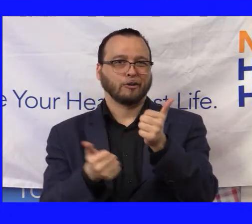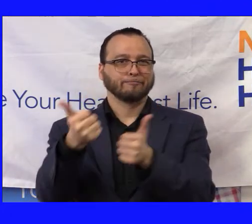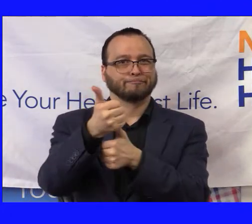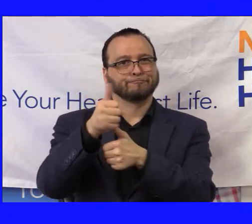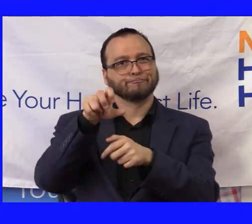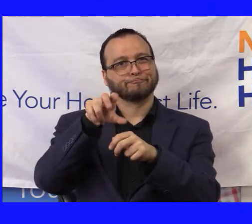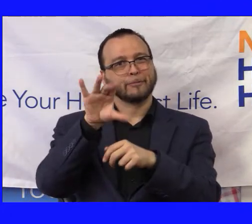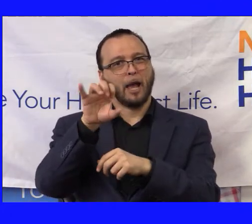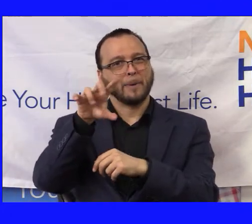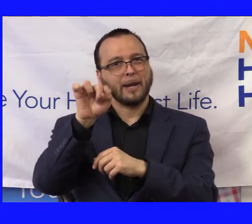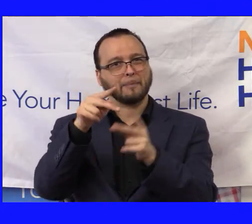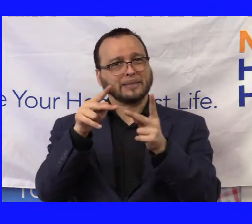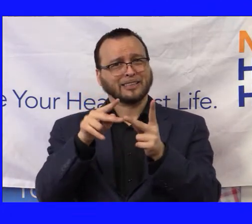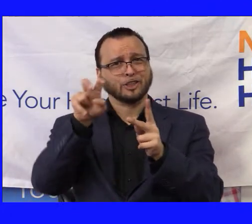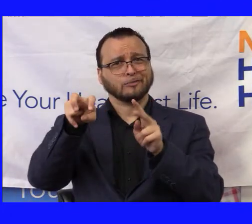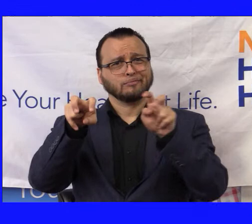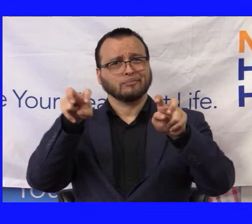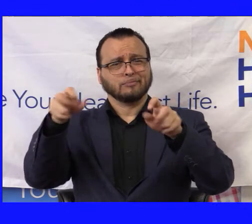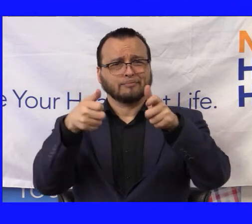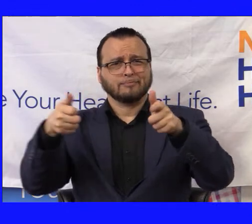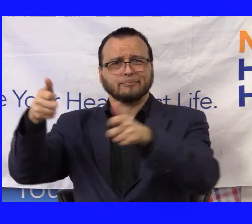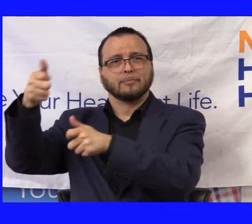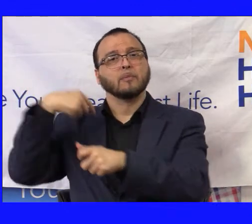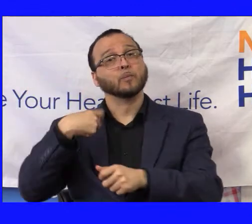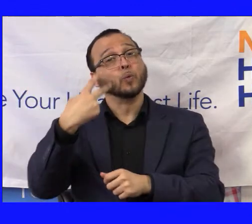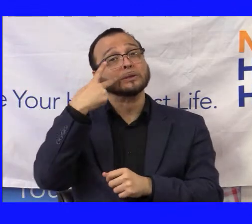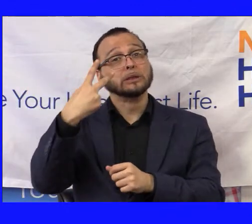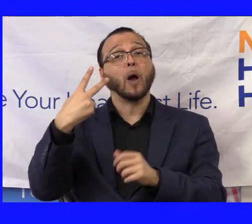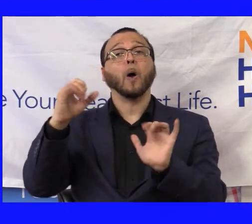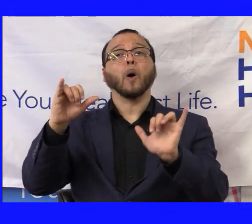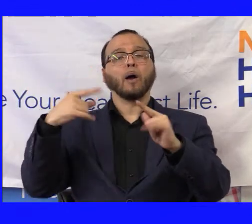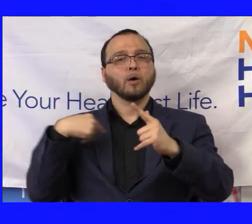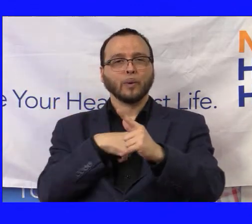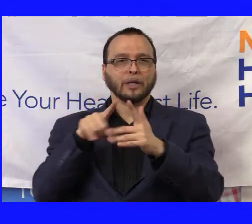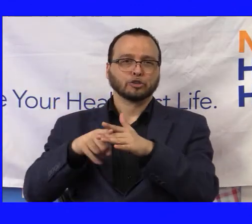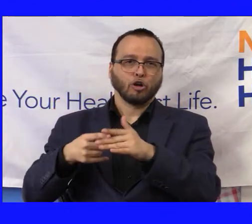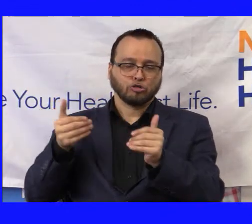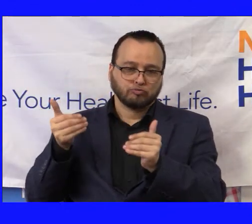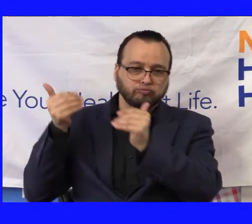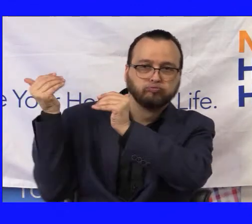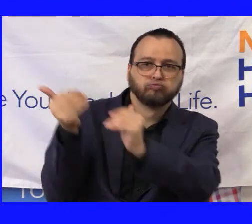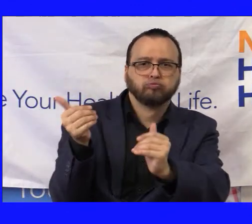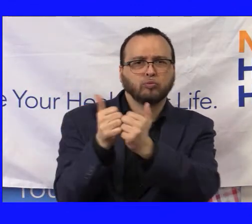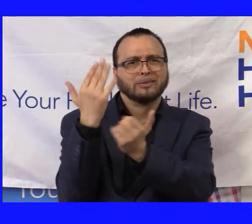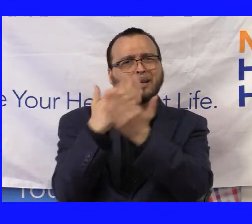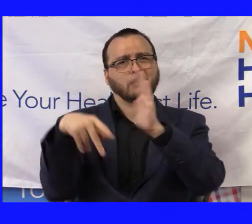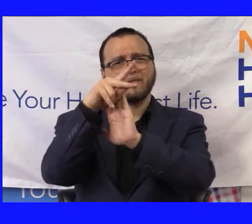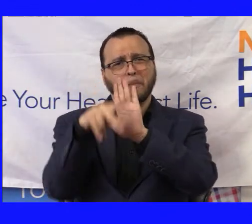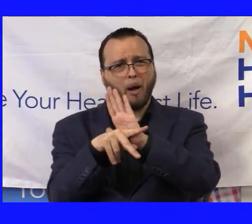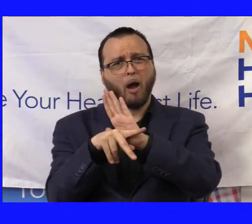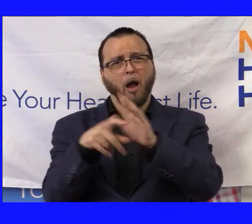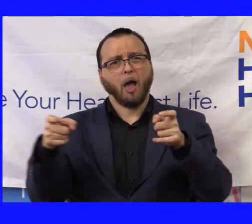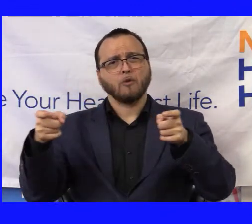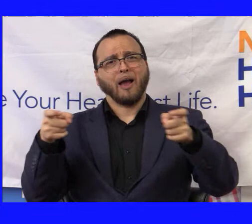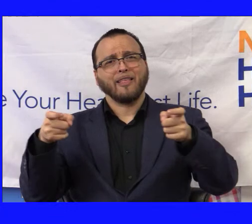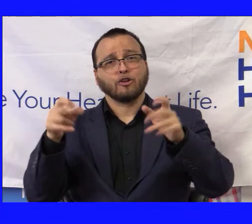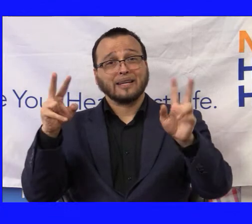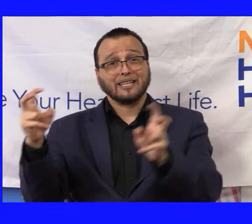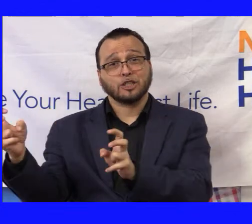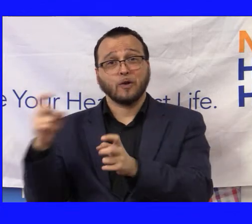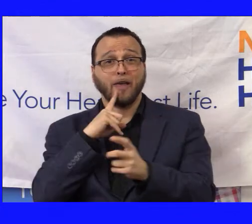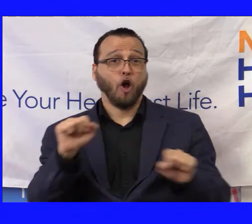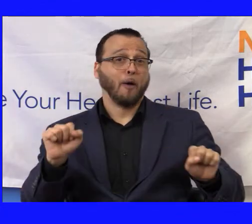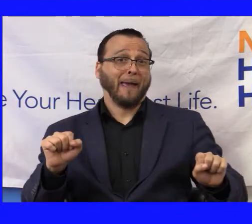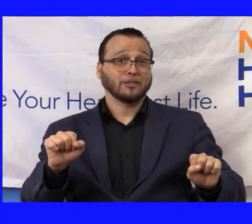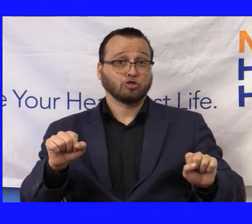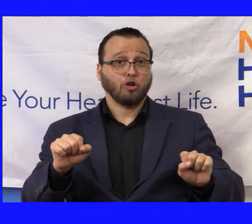place, we'll have a chance to delve into some of the policy regulatory issues that are, potentially